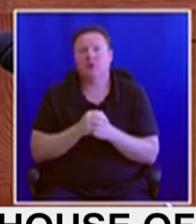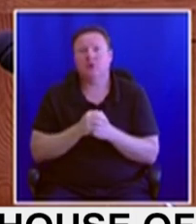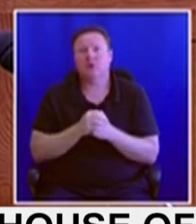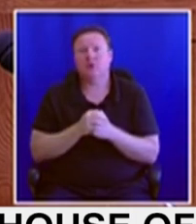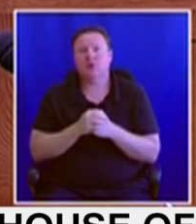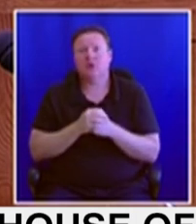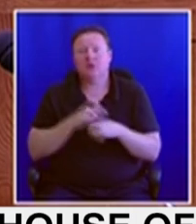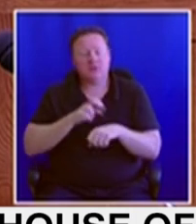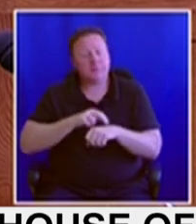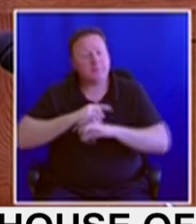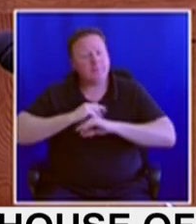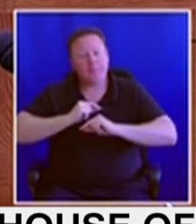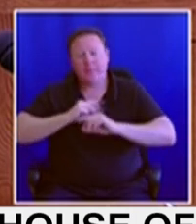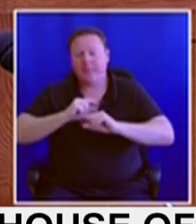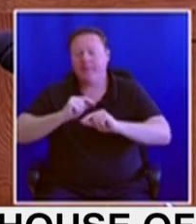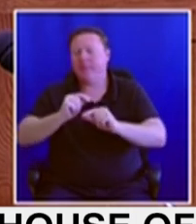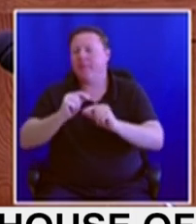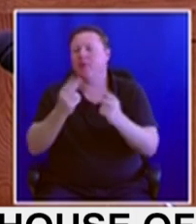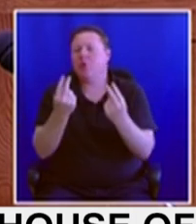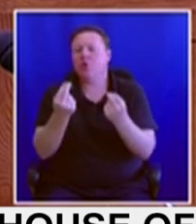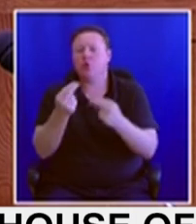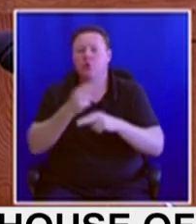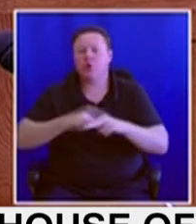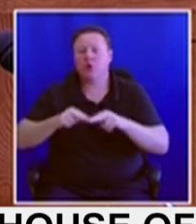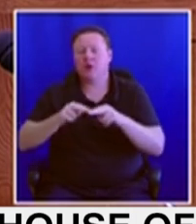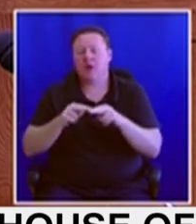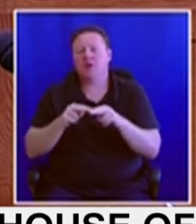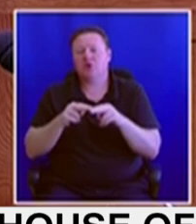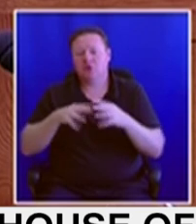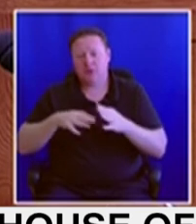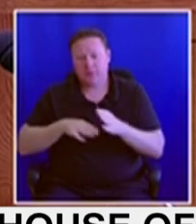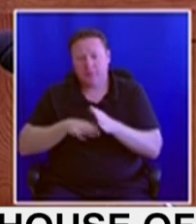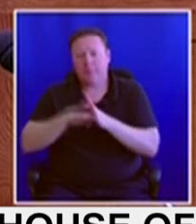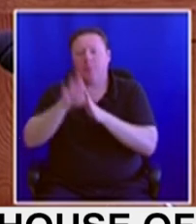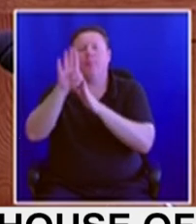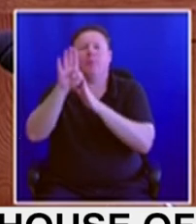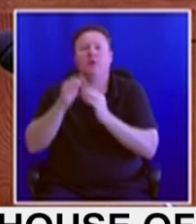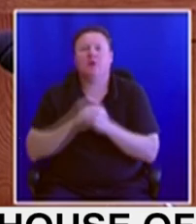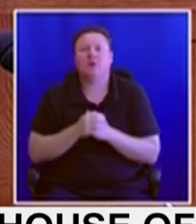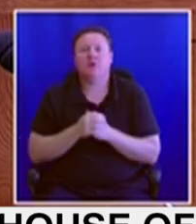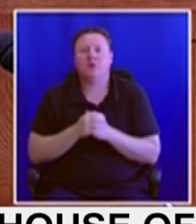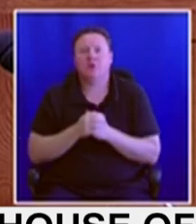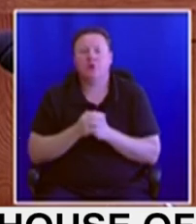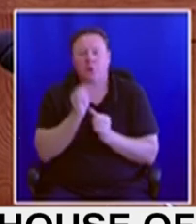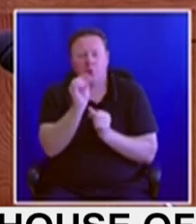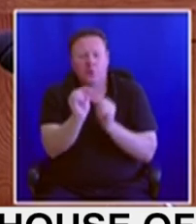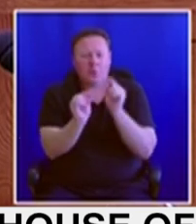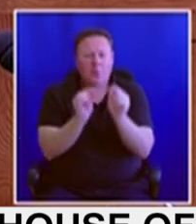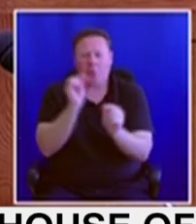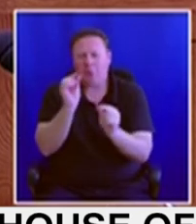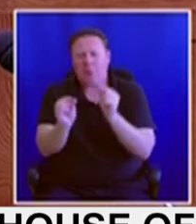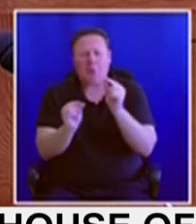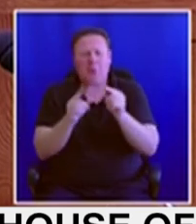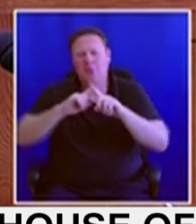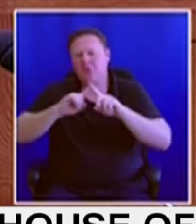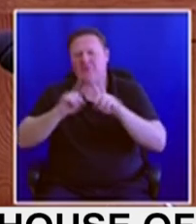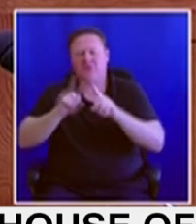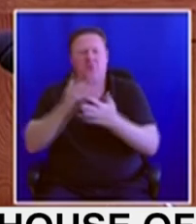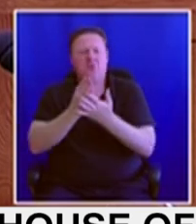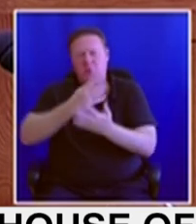birth of a new nation." Such minor, insignificant differences, he